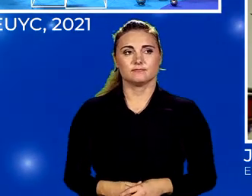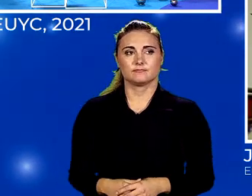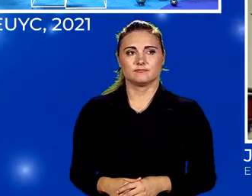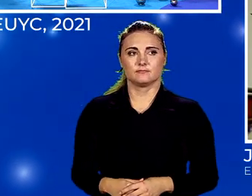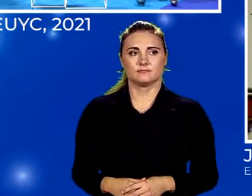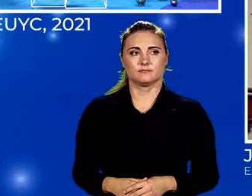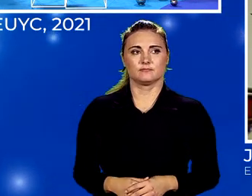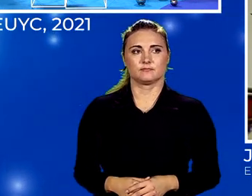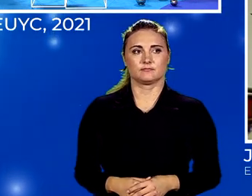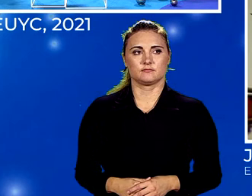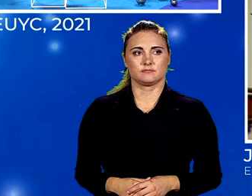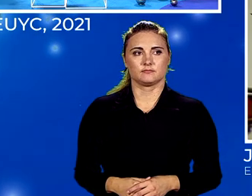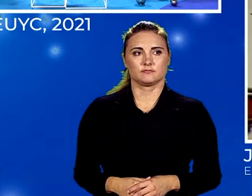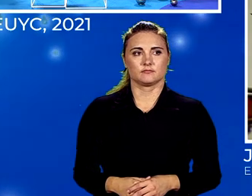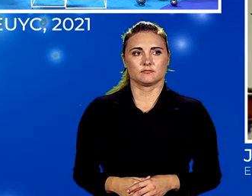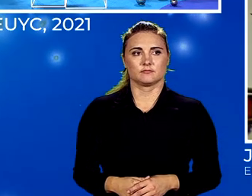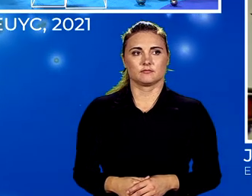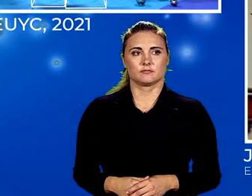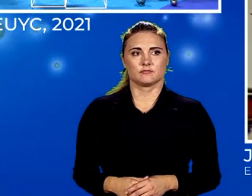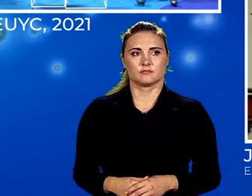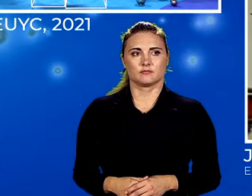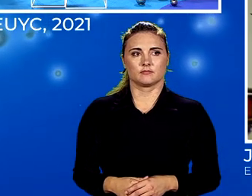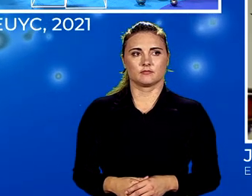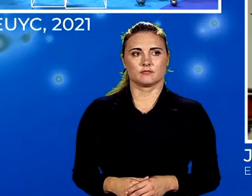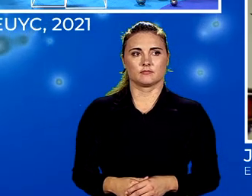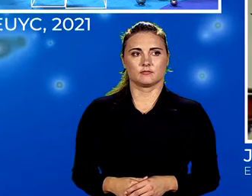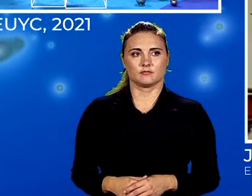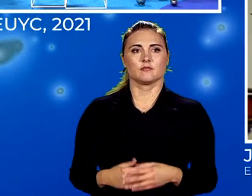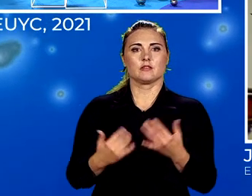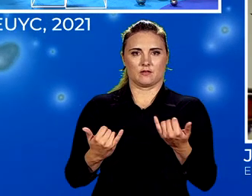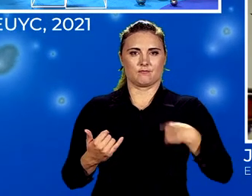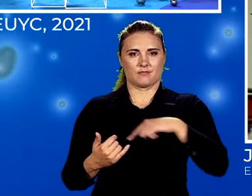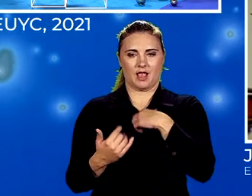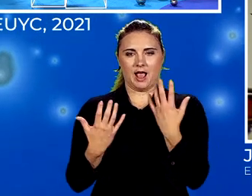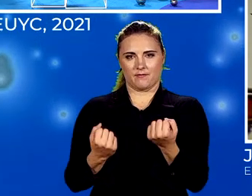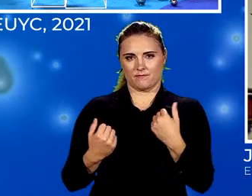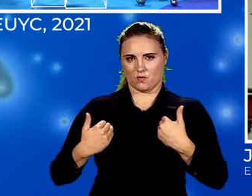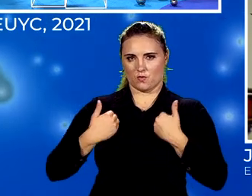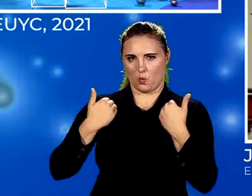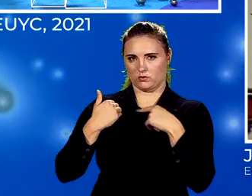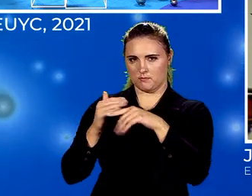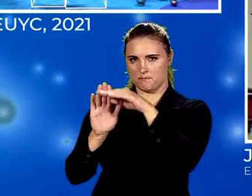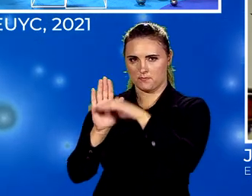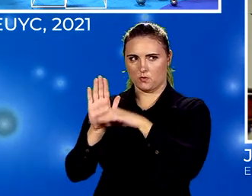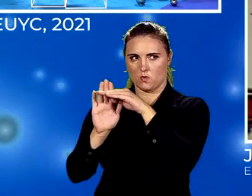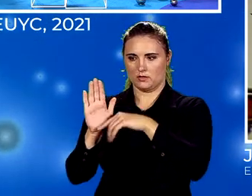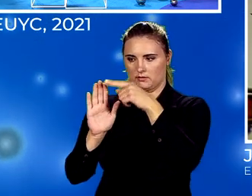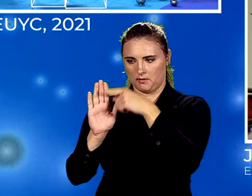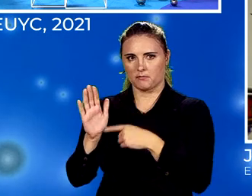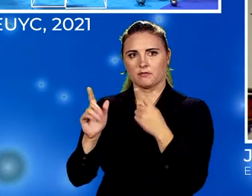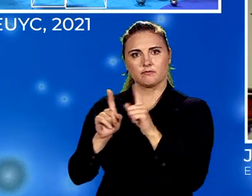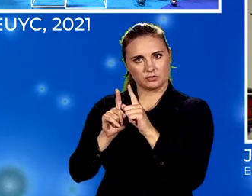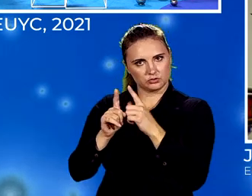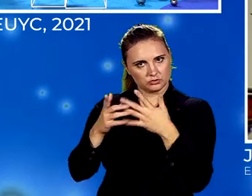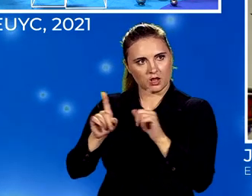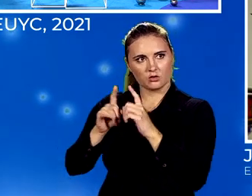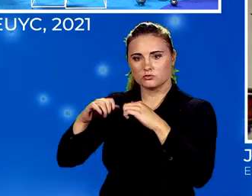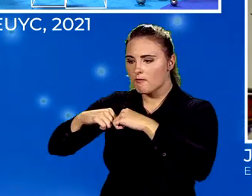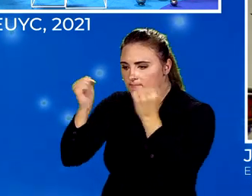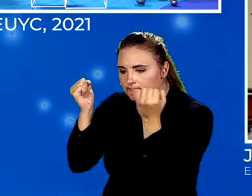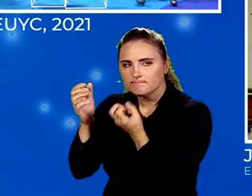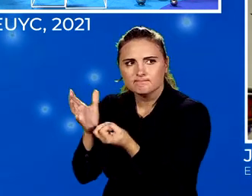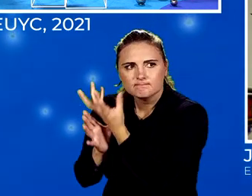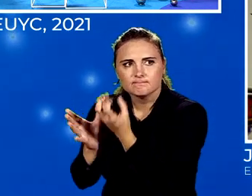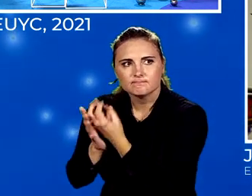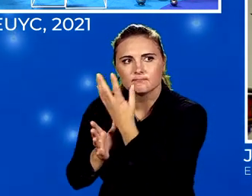are in the framework of the youth work agenda. We are in the process of developing actually a platform for youth workers, where we will listen to the advice